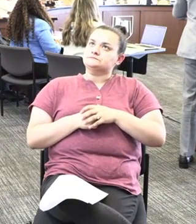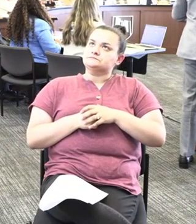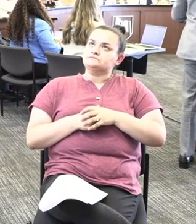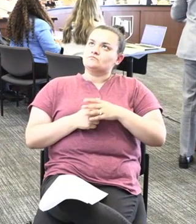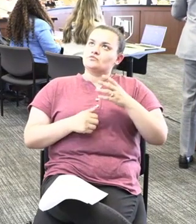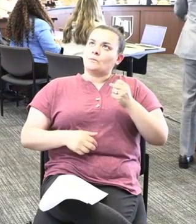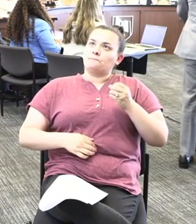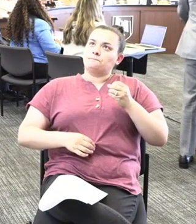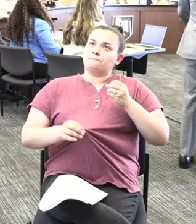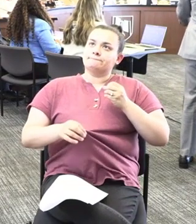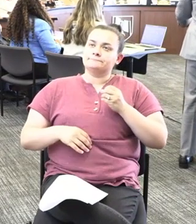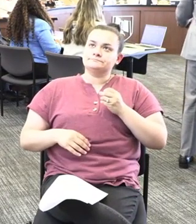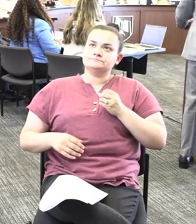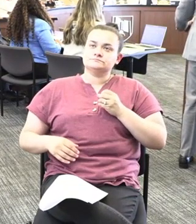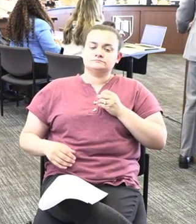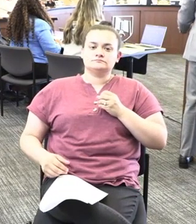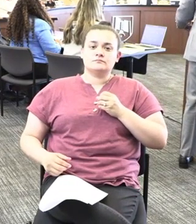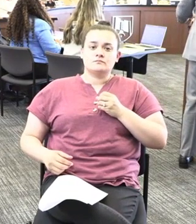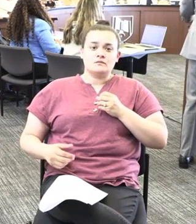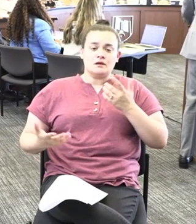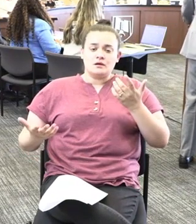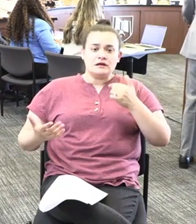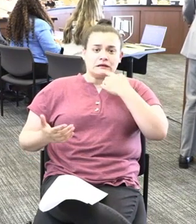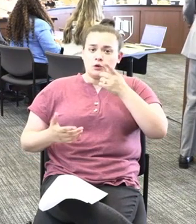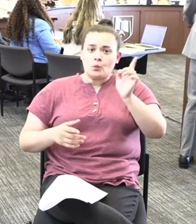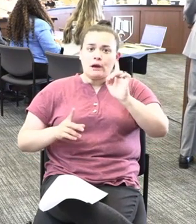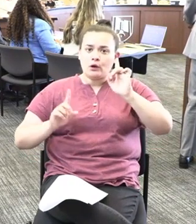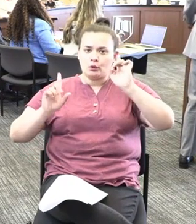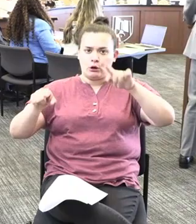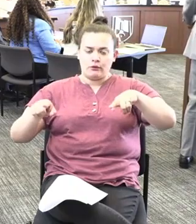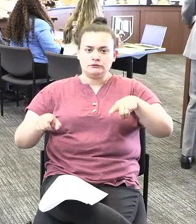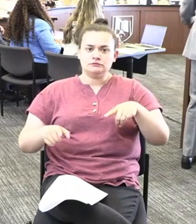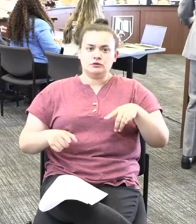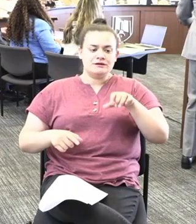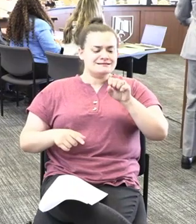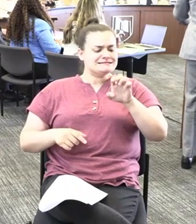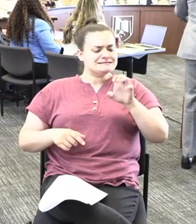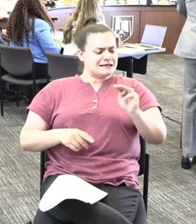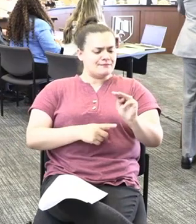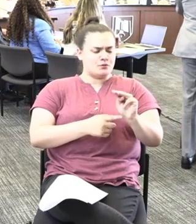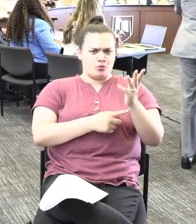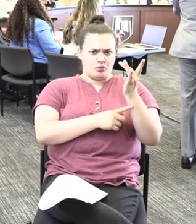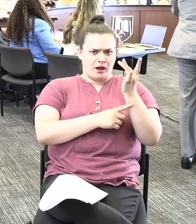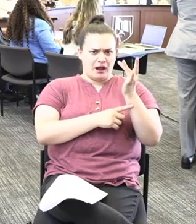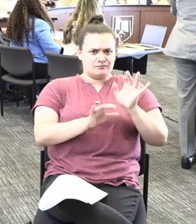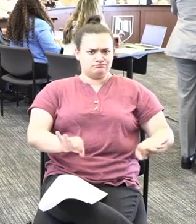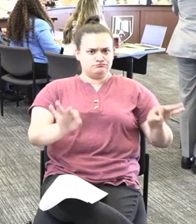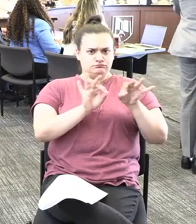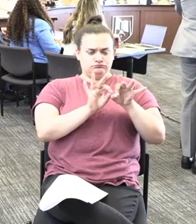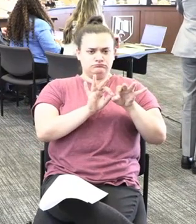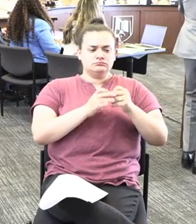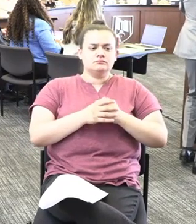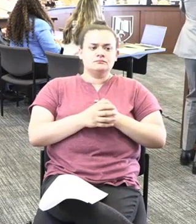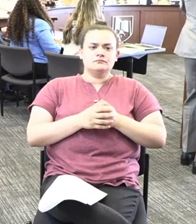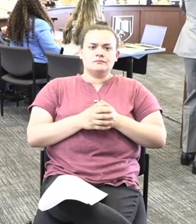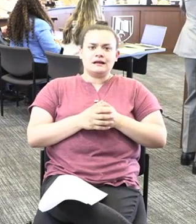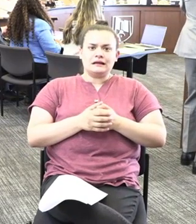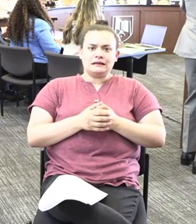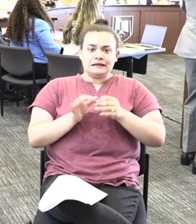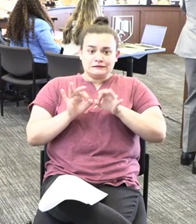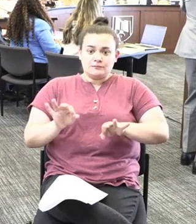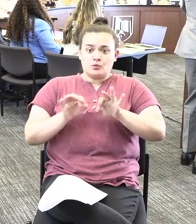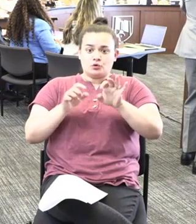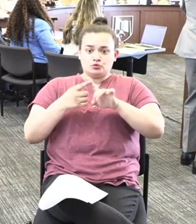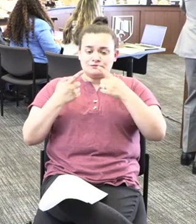So I was going to tell you where we're going. You know, why STEM is important and is critical to the success of